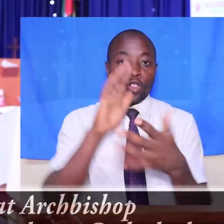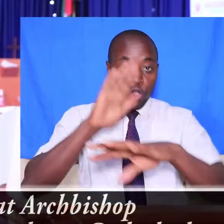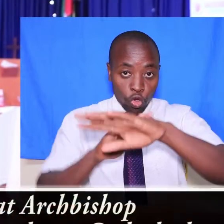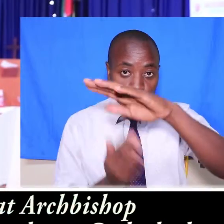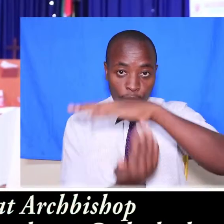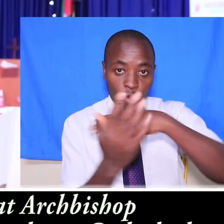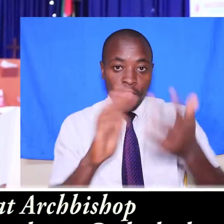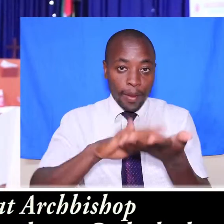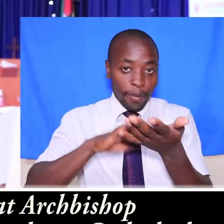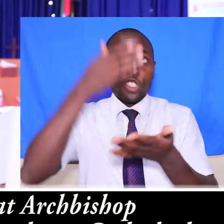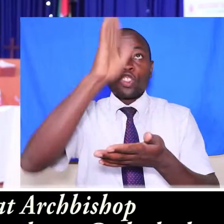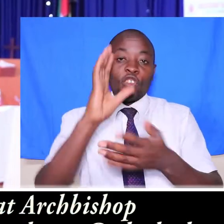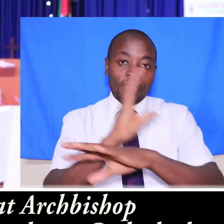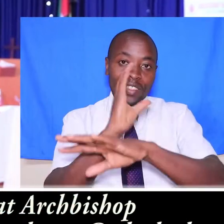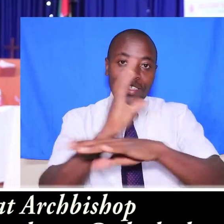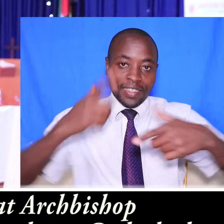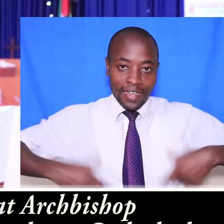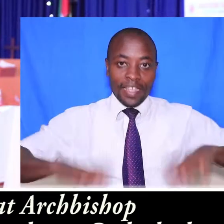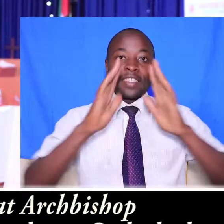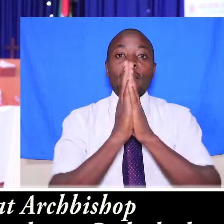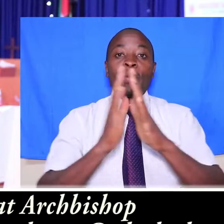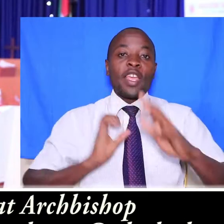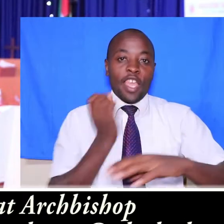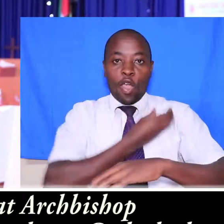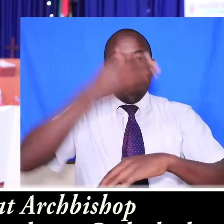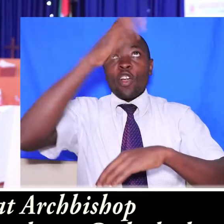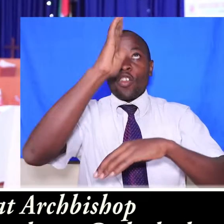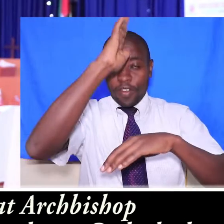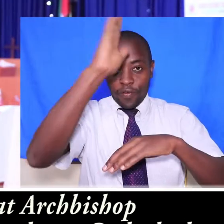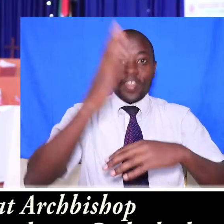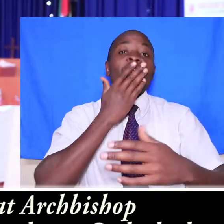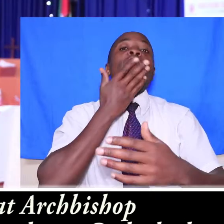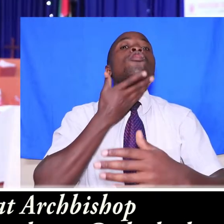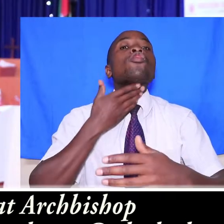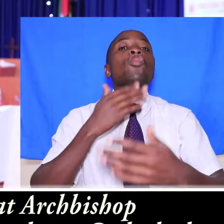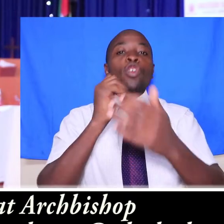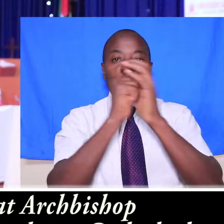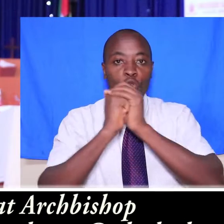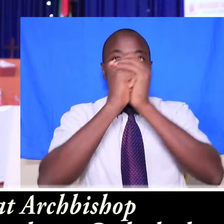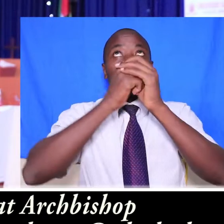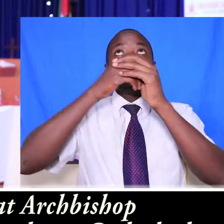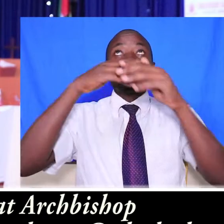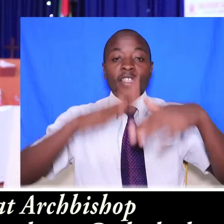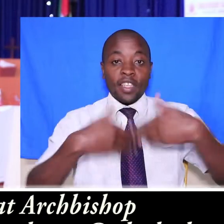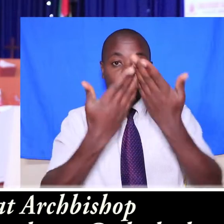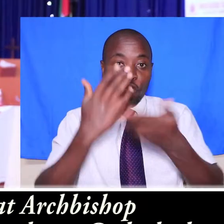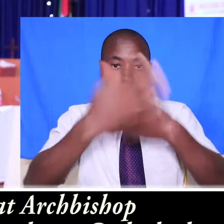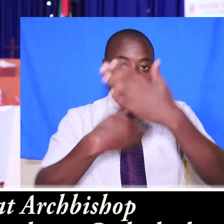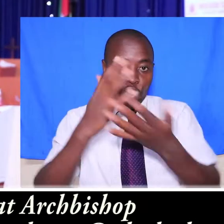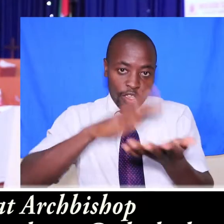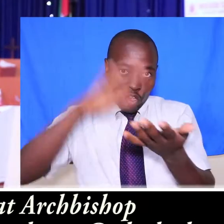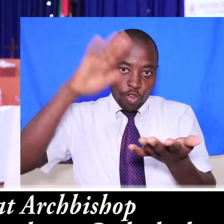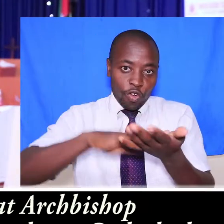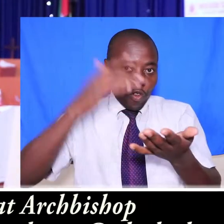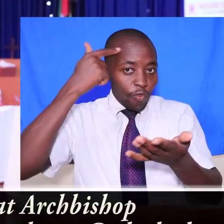Good morning and praise the Lord, church. Let us pray. Our God and our Father, we want to worship you and to give you all the glory for